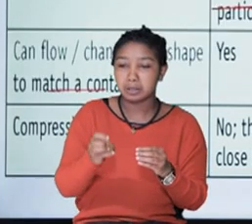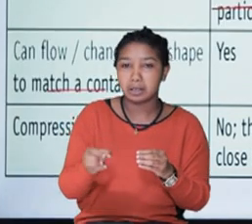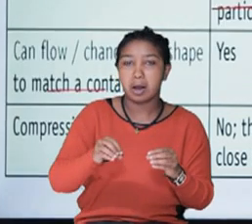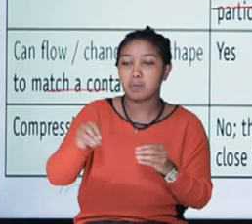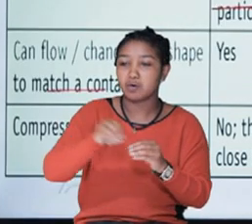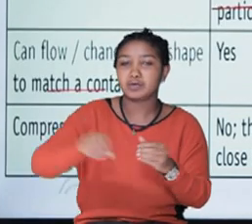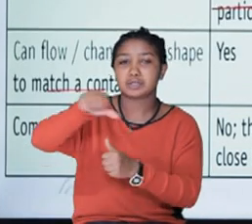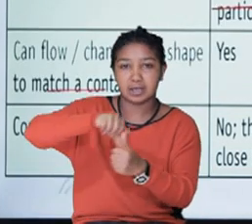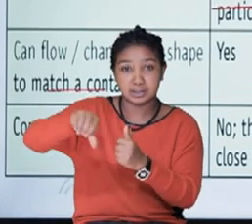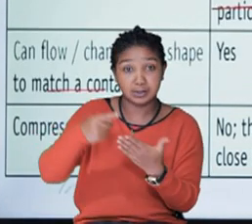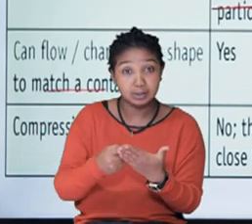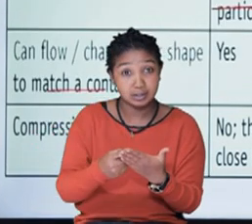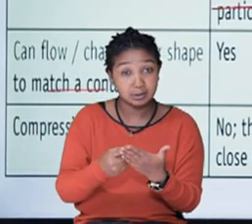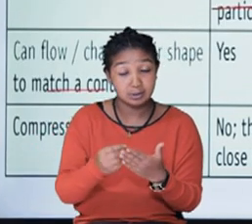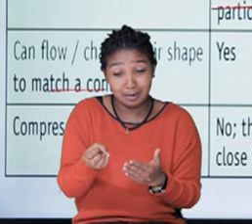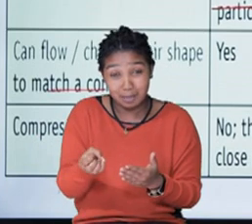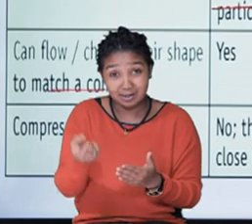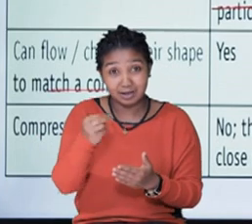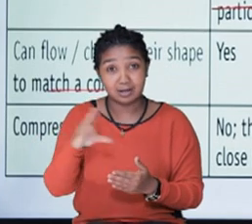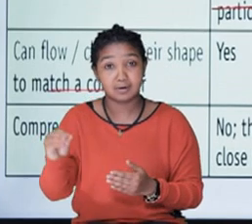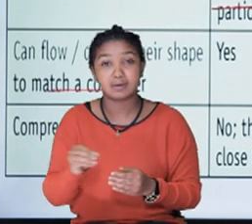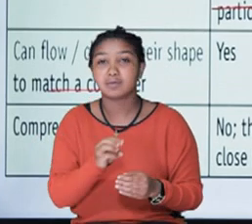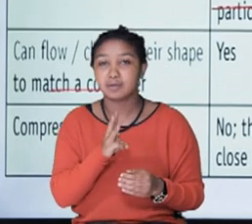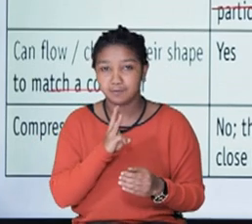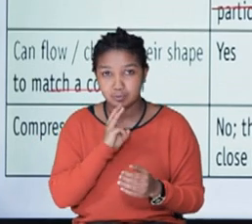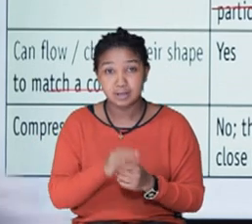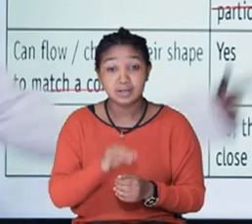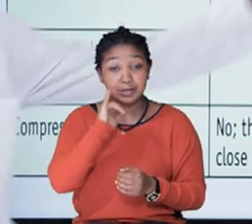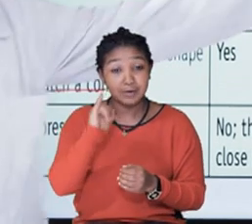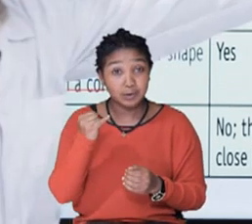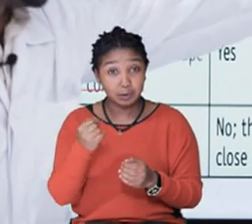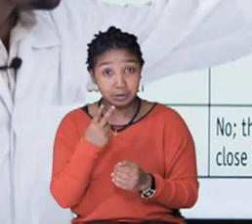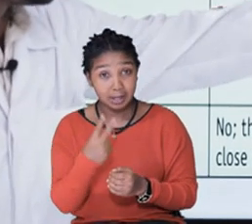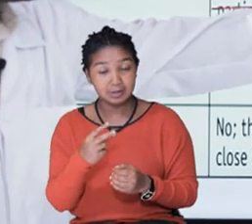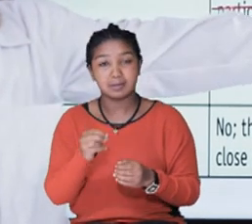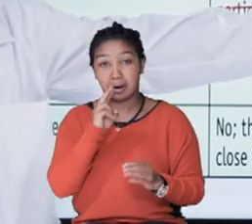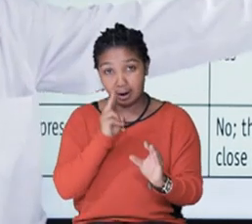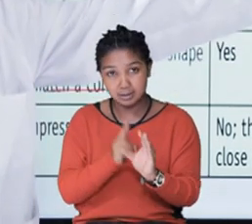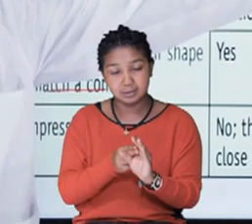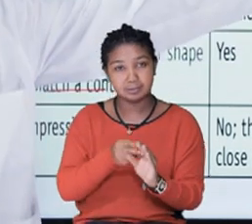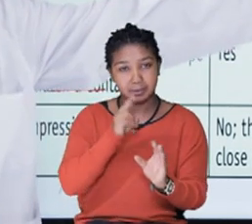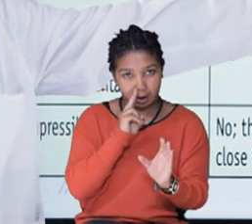past each other. This is a particle in fluid. If you take a gas,